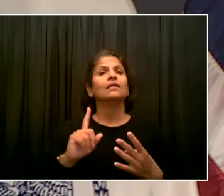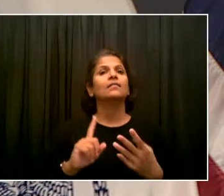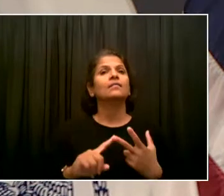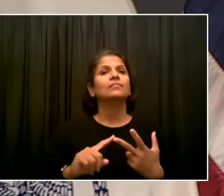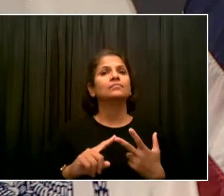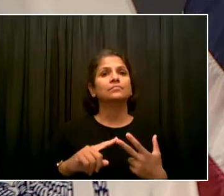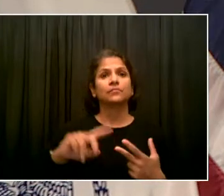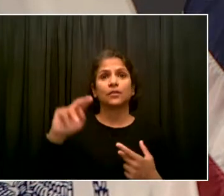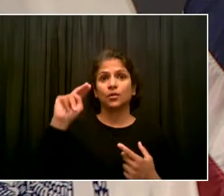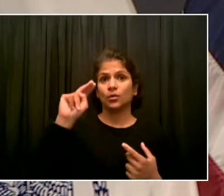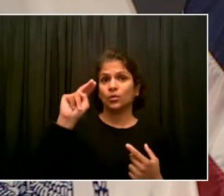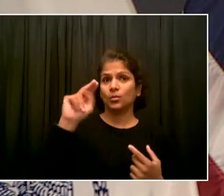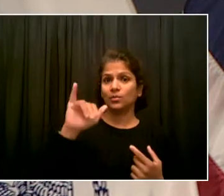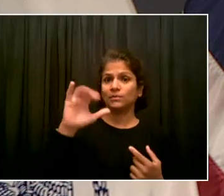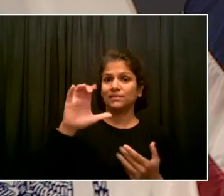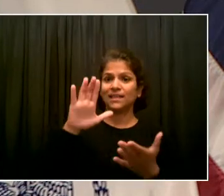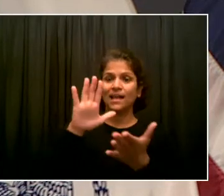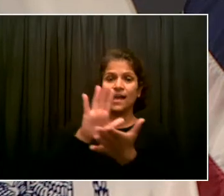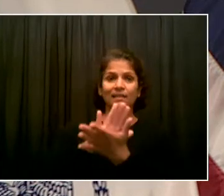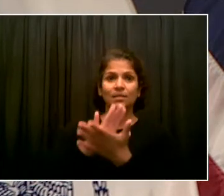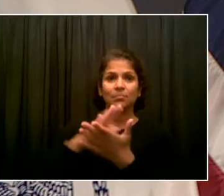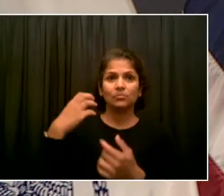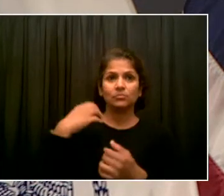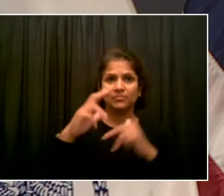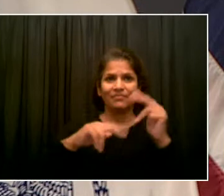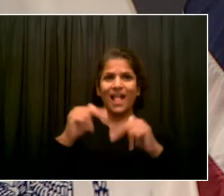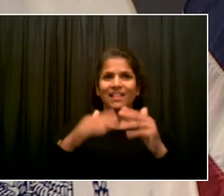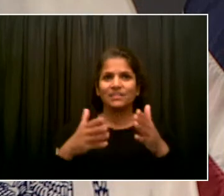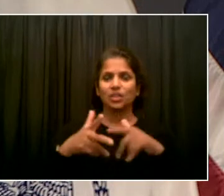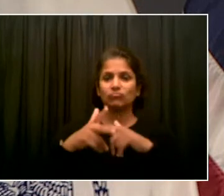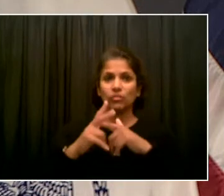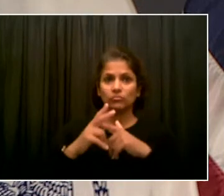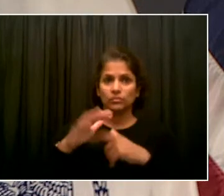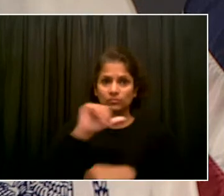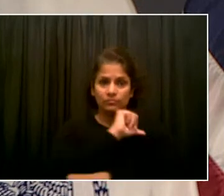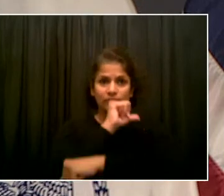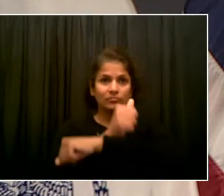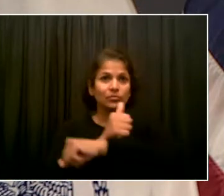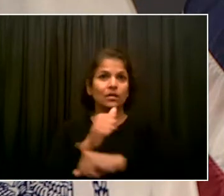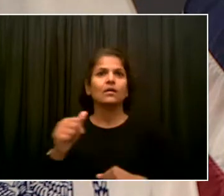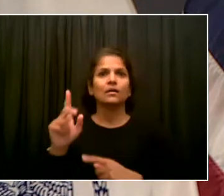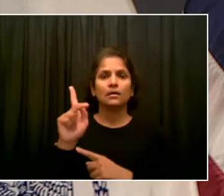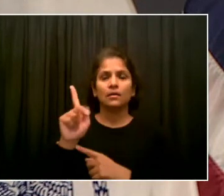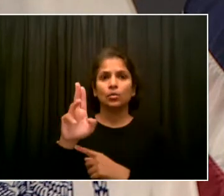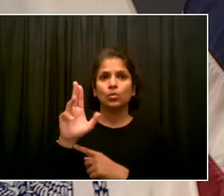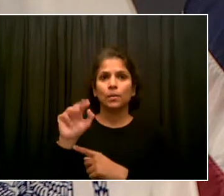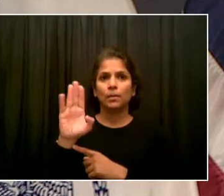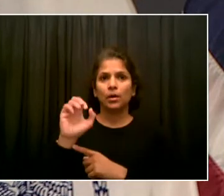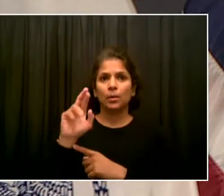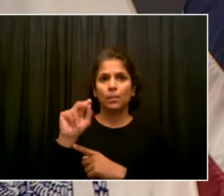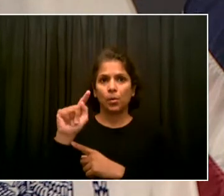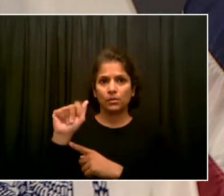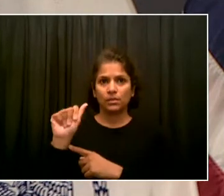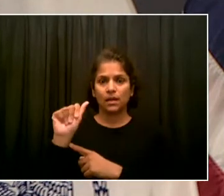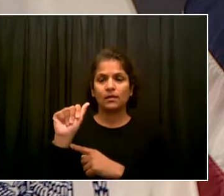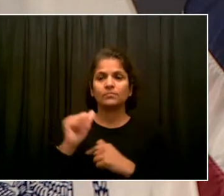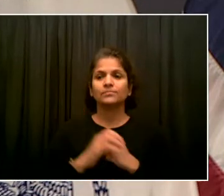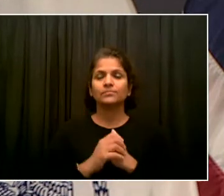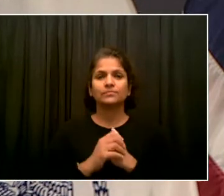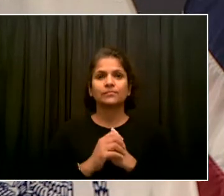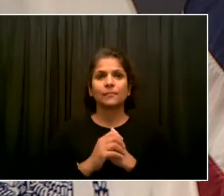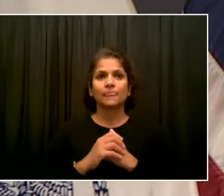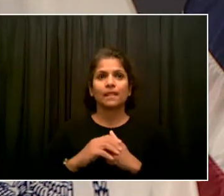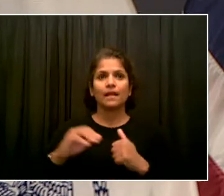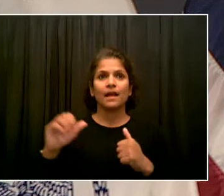School Construction Authority, Nina Kubota, and SBS Commissioner Janelle Doris. Our first